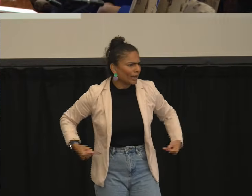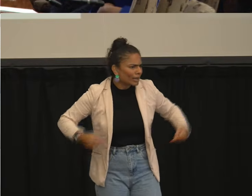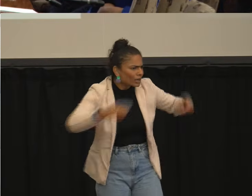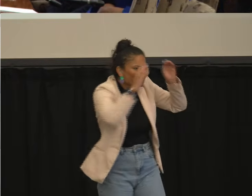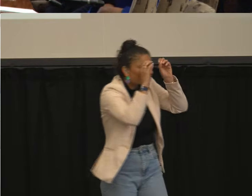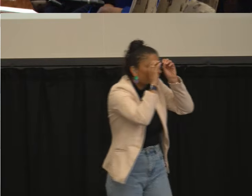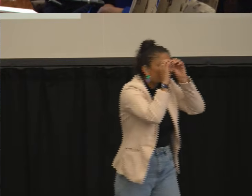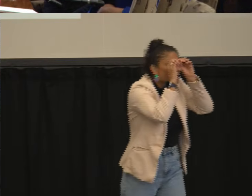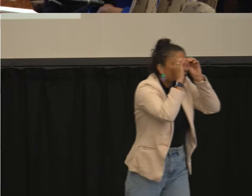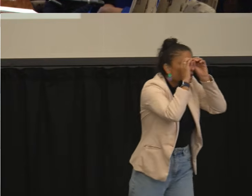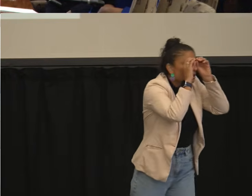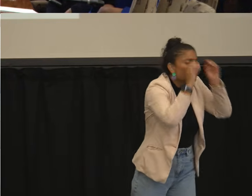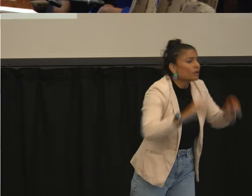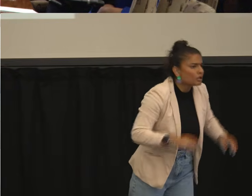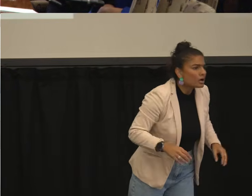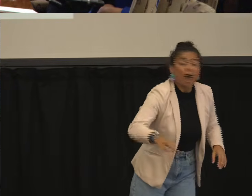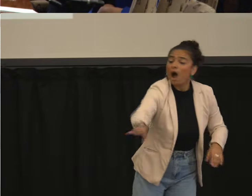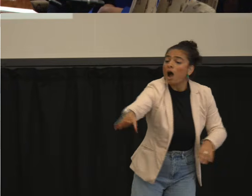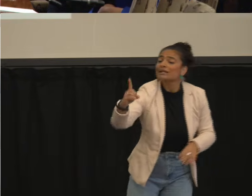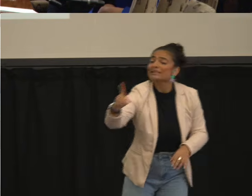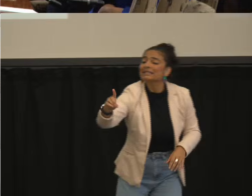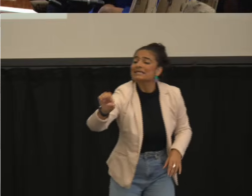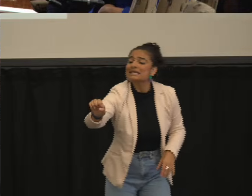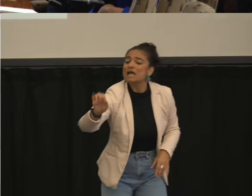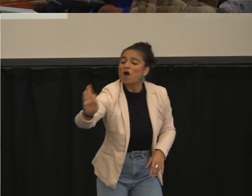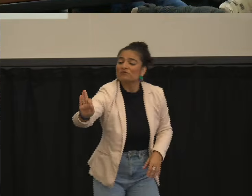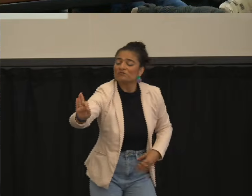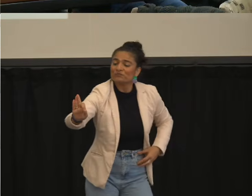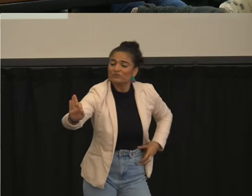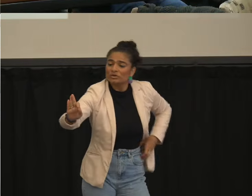Slow Sign Language on Wheels.